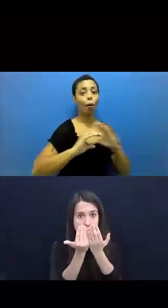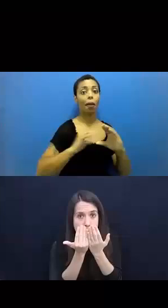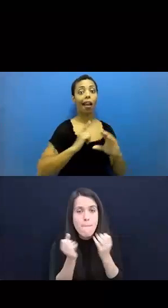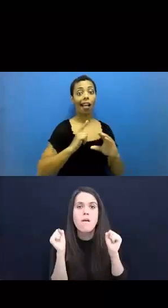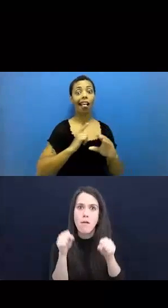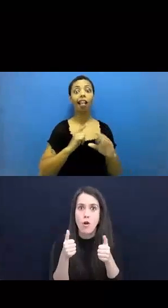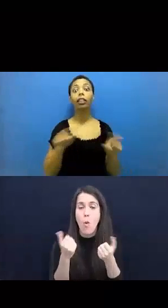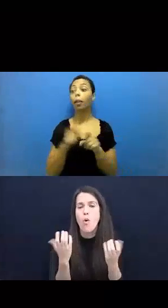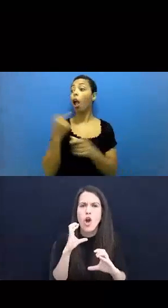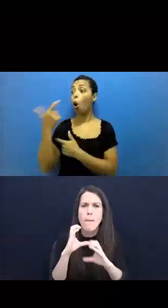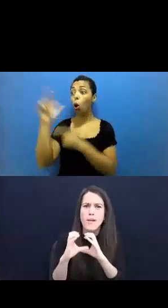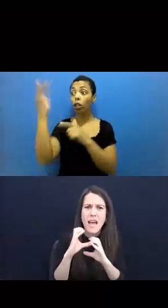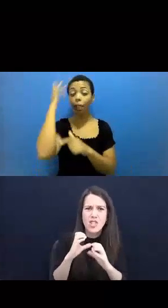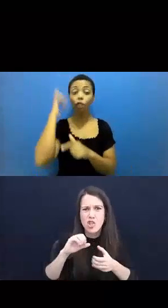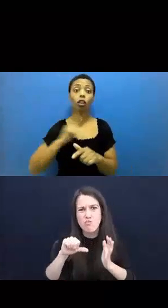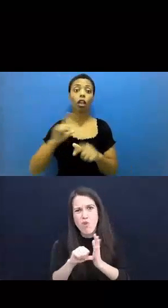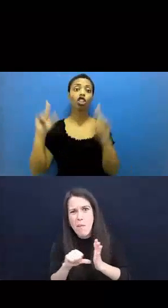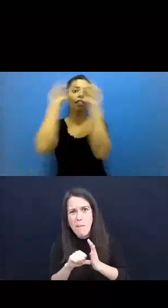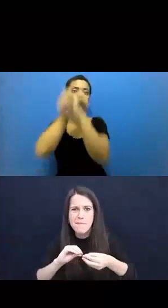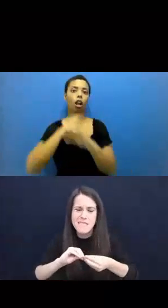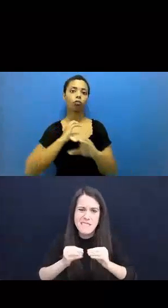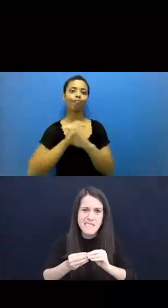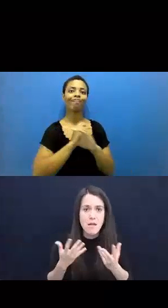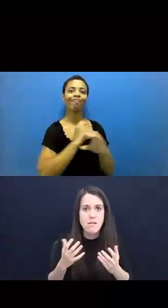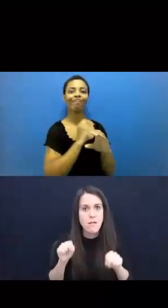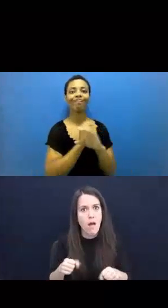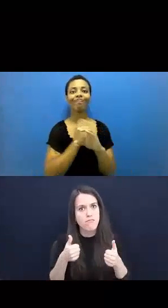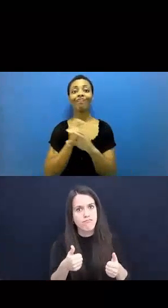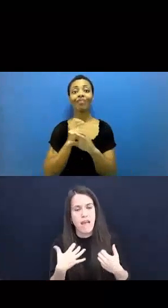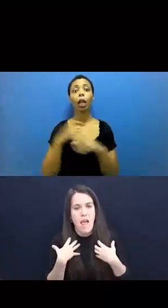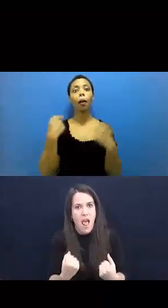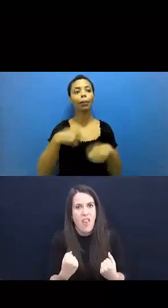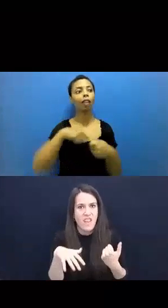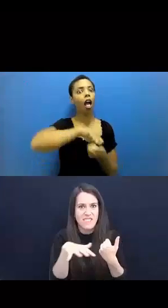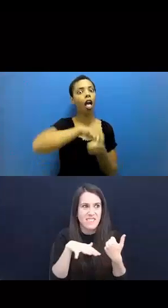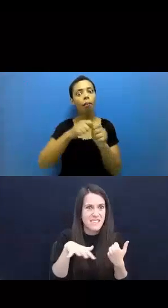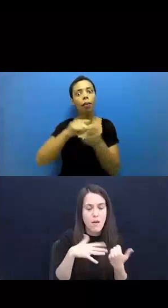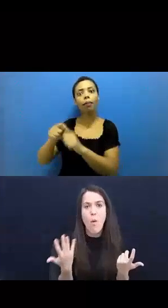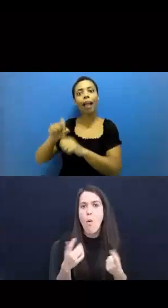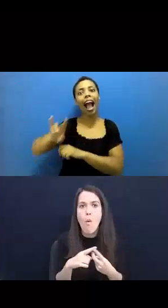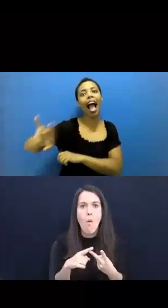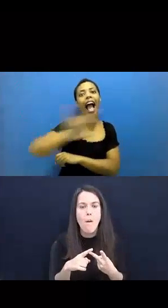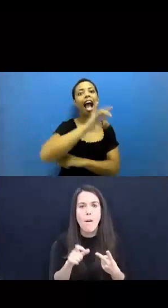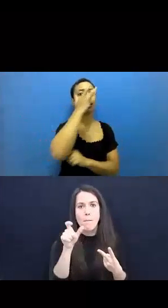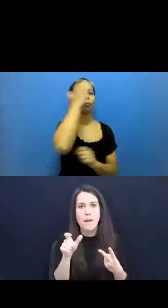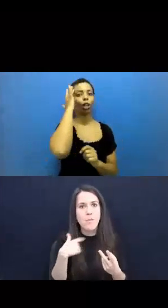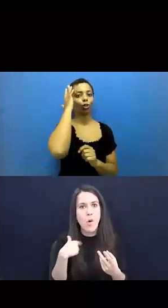used in terminally ill health settings, and also if people are having intensive